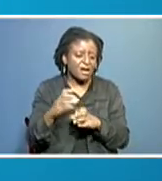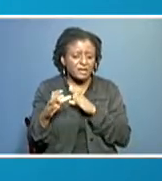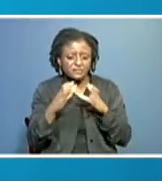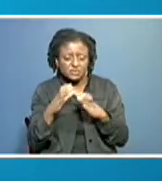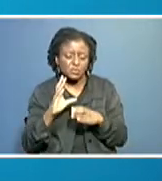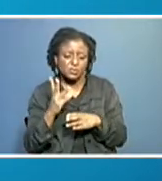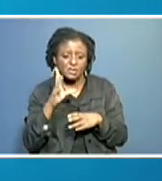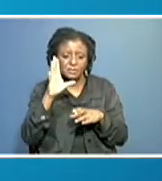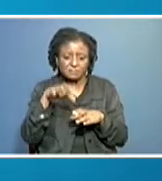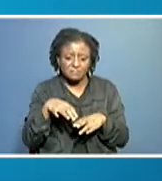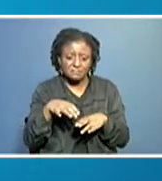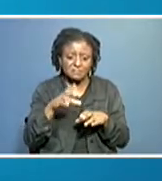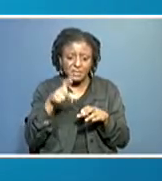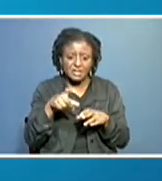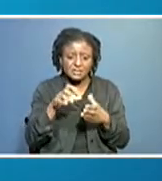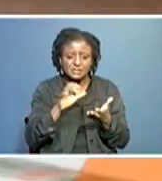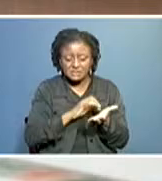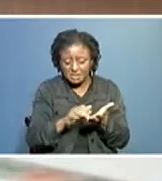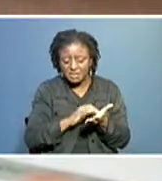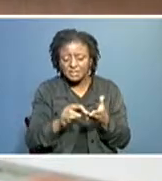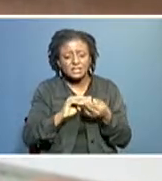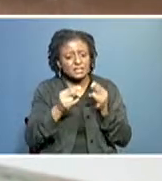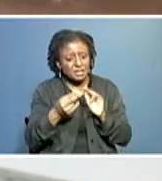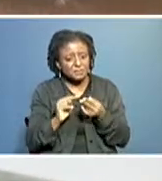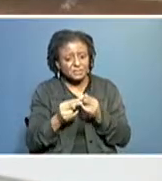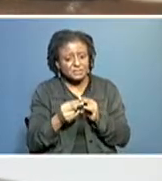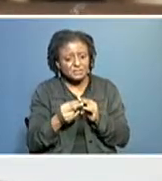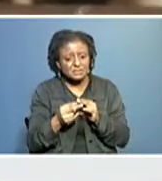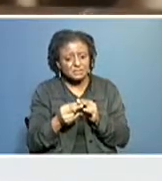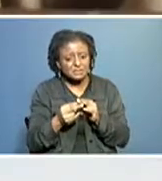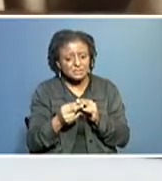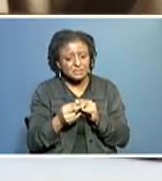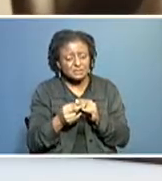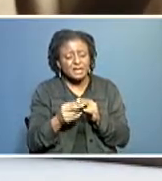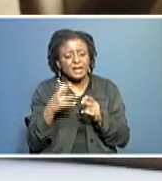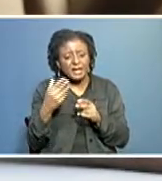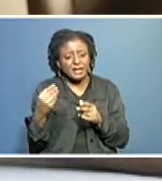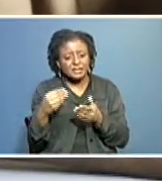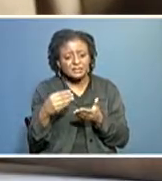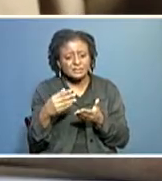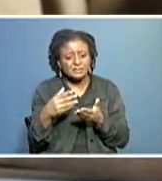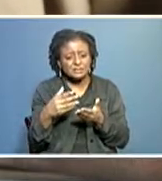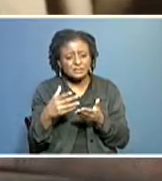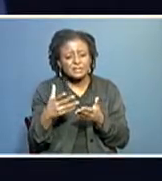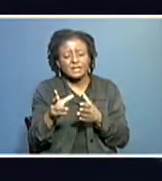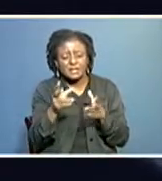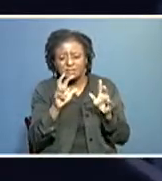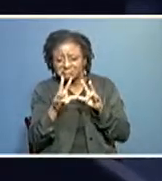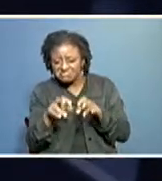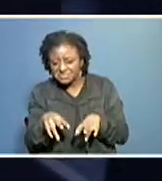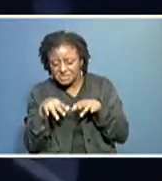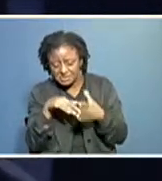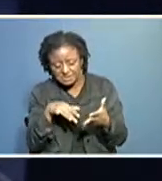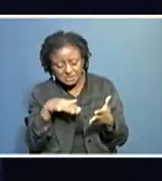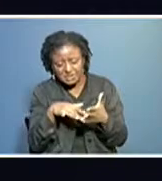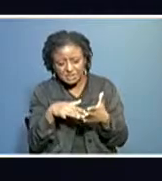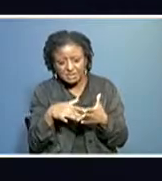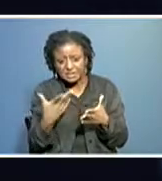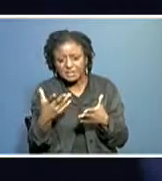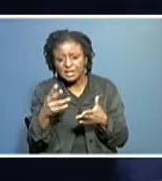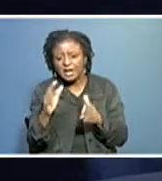numbers. You have to figure out what's your feasibility study of what that demographics is in that area, how many a facility can